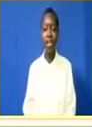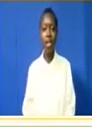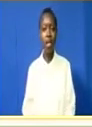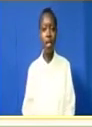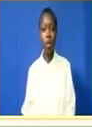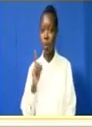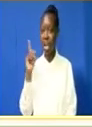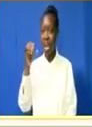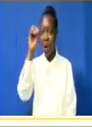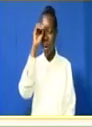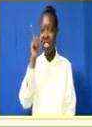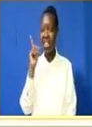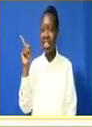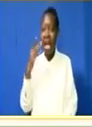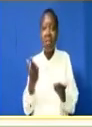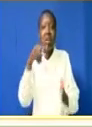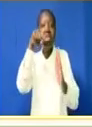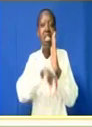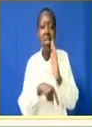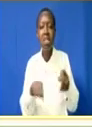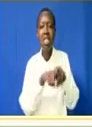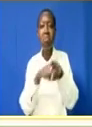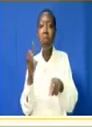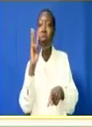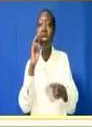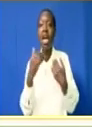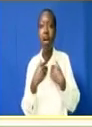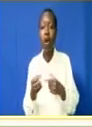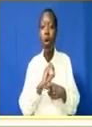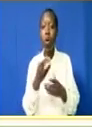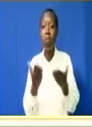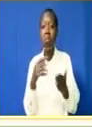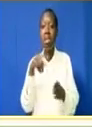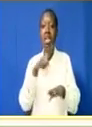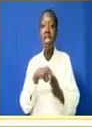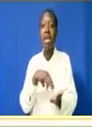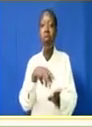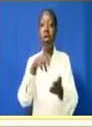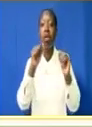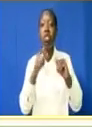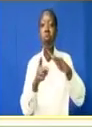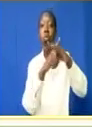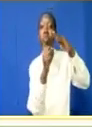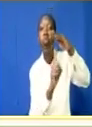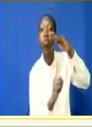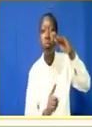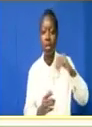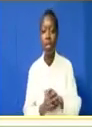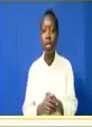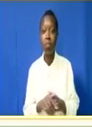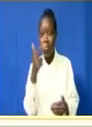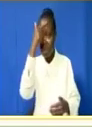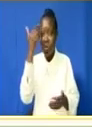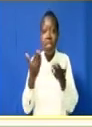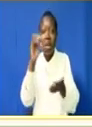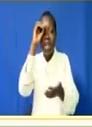the potholes are. And you see it's covered with water. Are you even walking? You know, you're just walking there, you may just... You fall inside. Because you don't know how deep the water is.